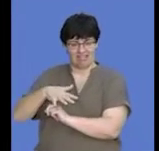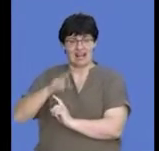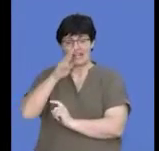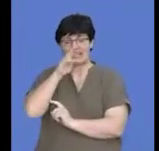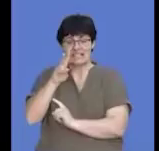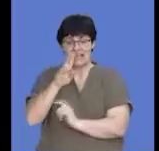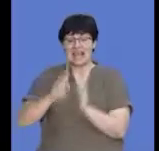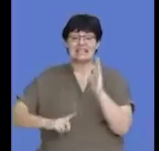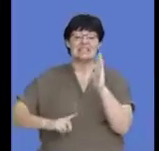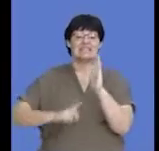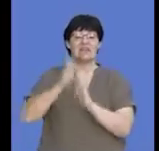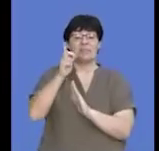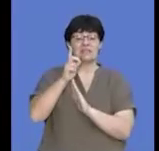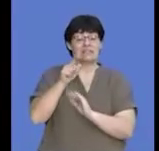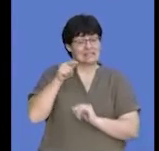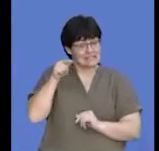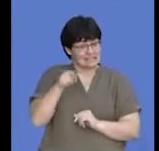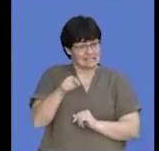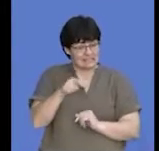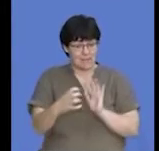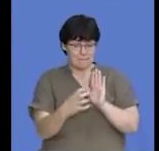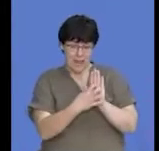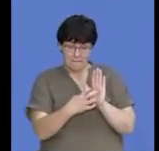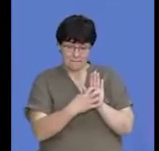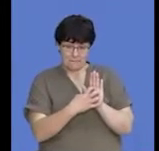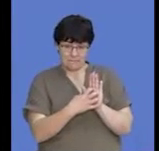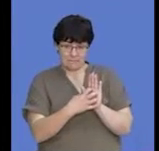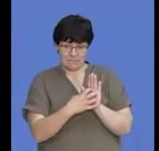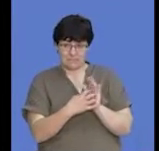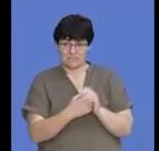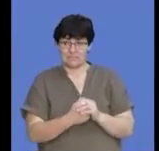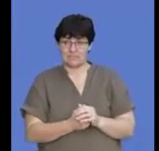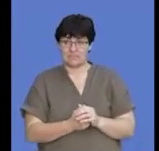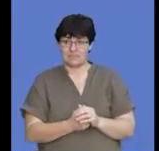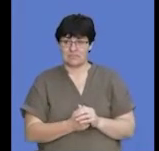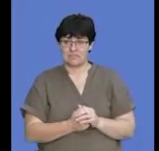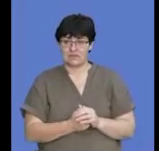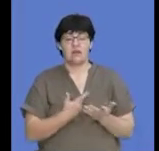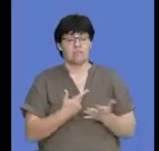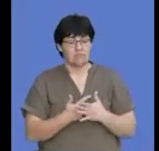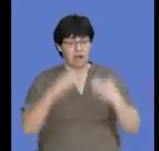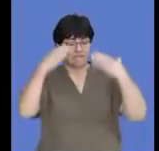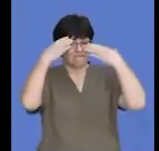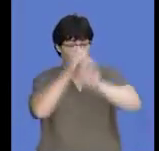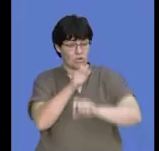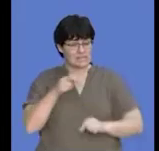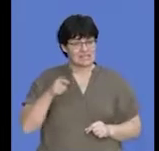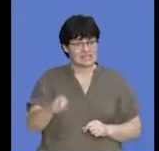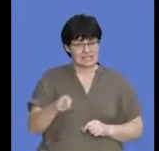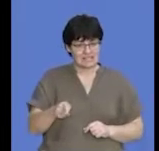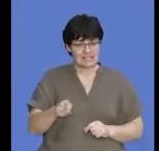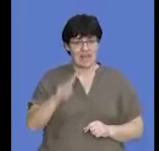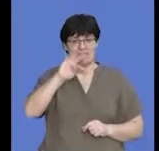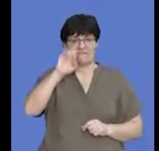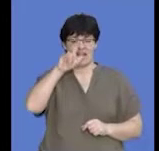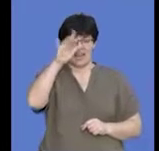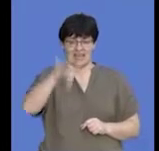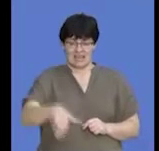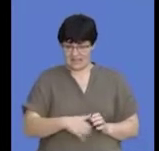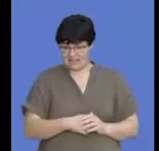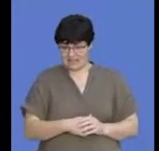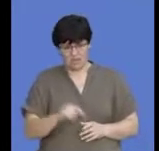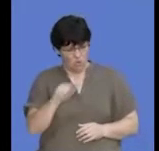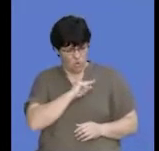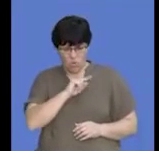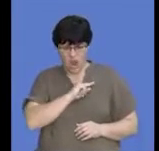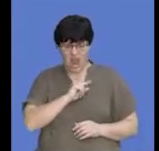how the development in this particular map, let's bring in a red, is concentrated in the valley. Why